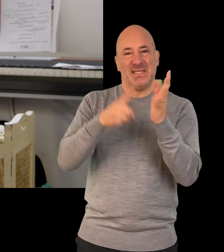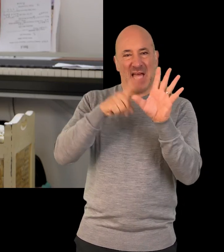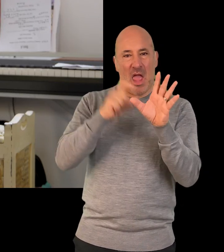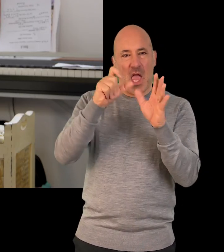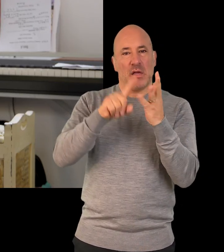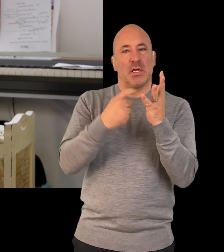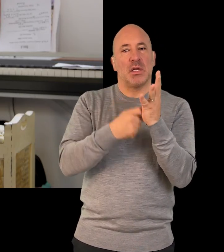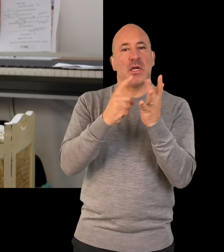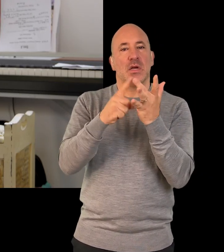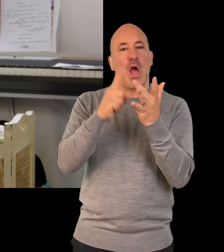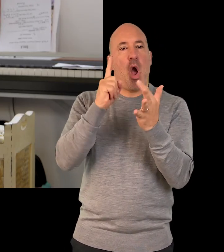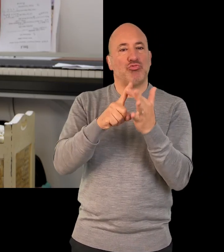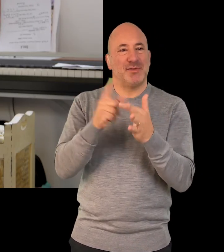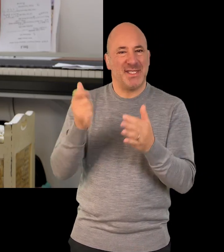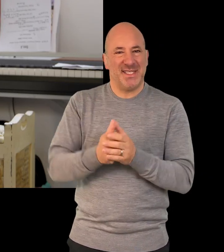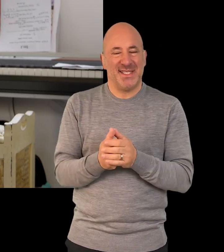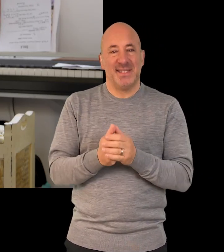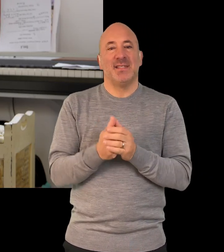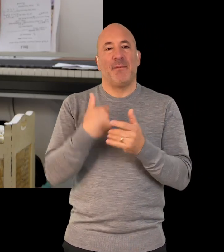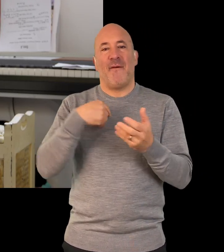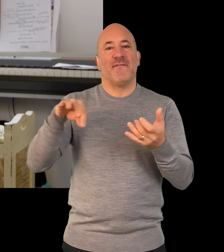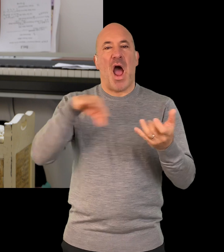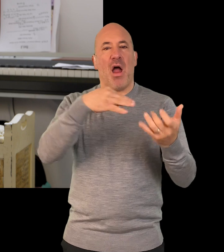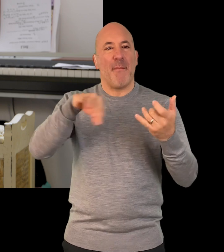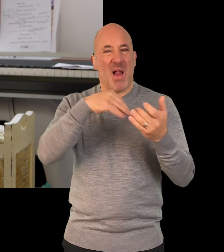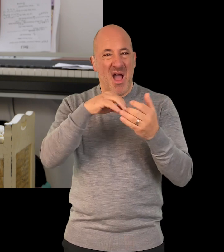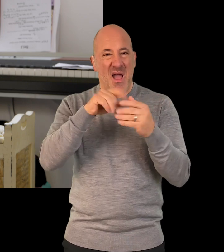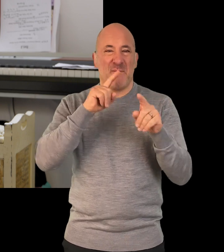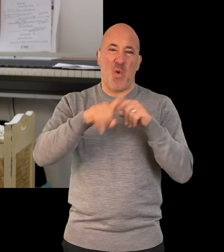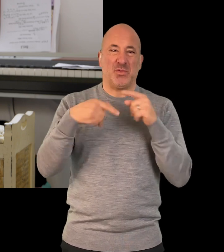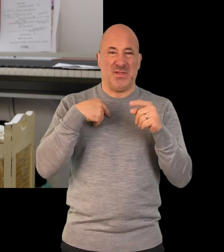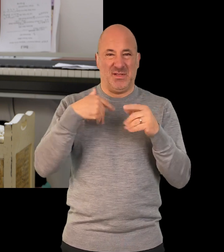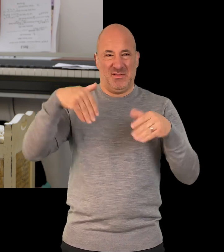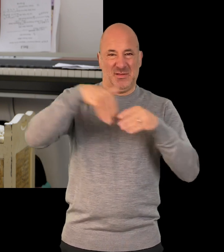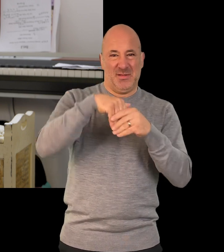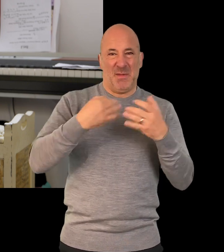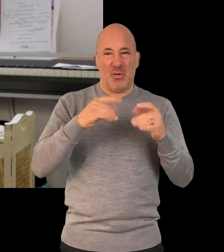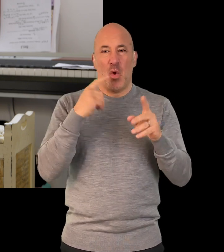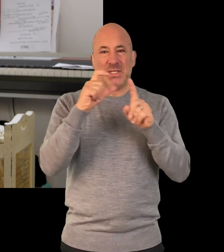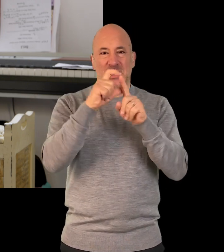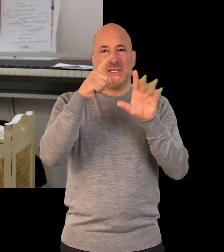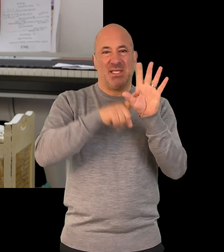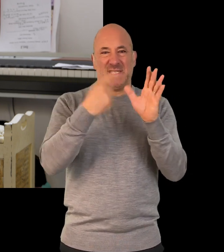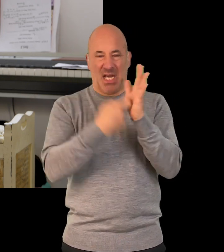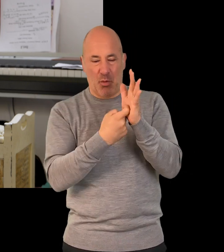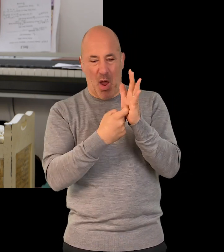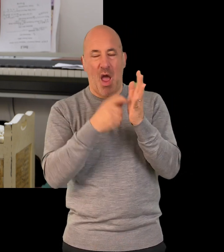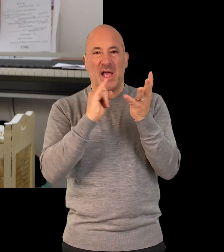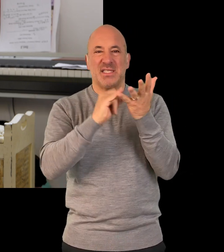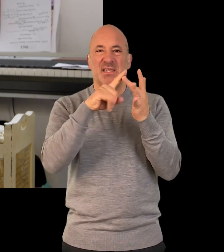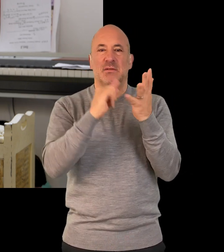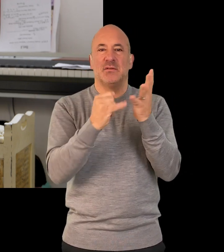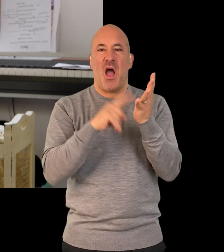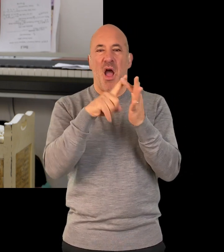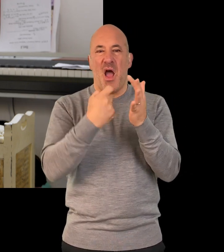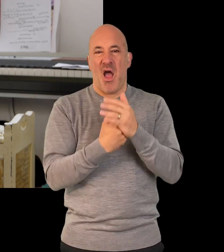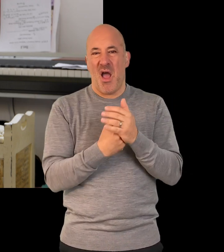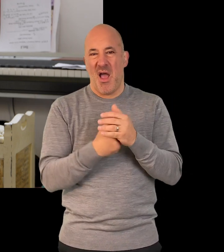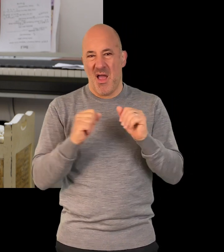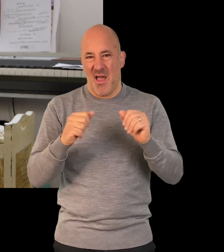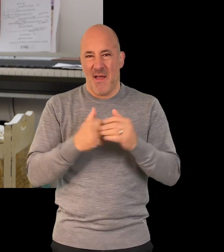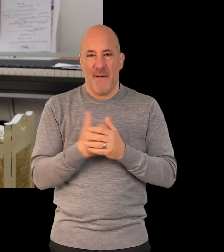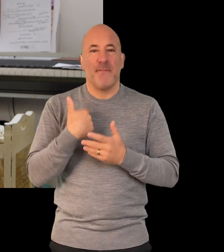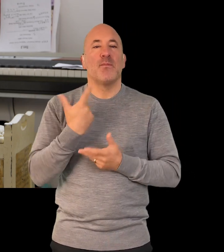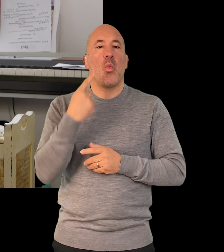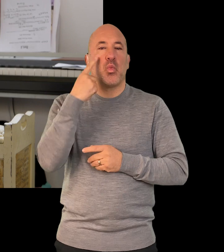viola player and I mainly lead a contemporary folk band called The Dear Sister. I'm a white female.